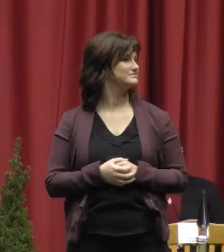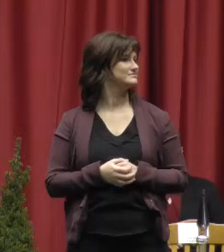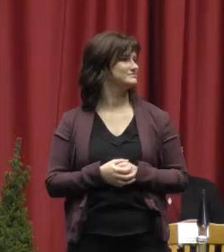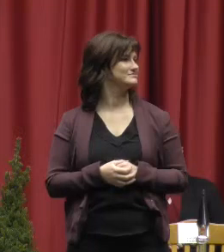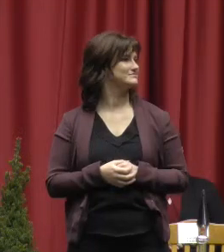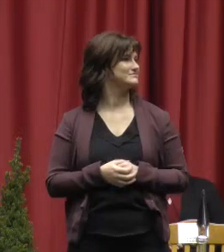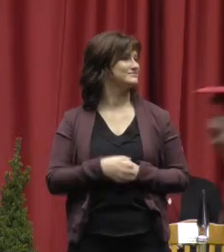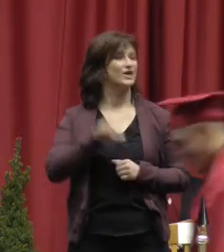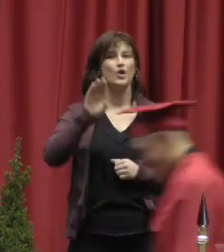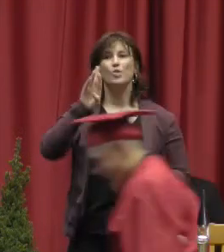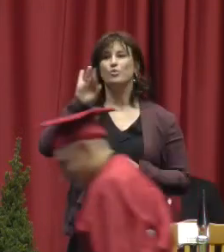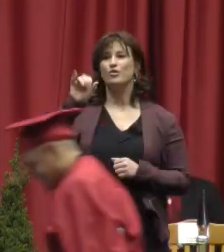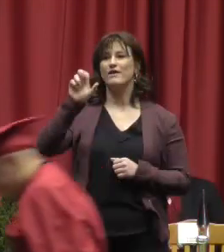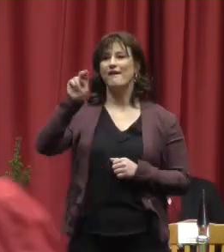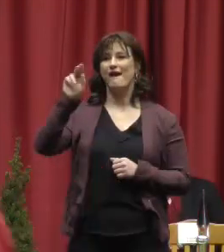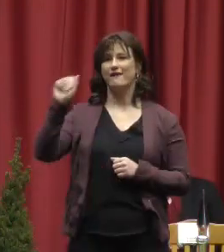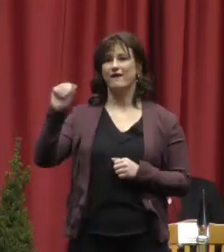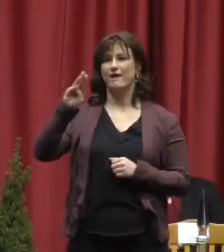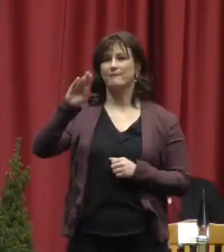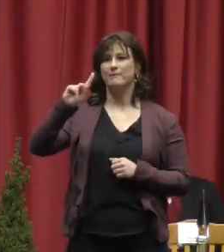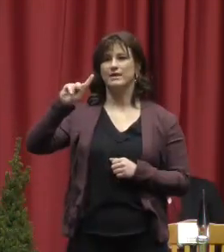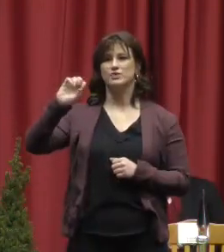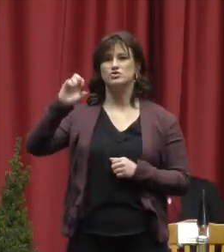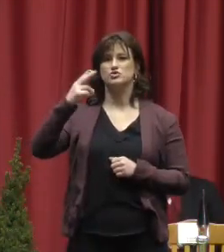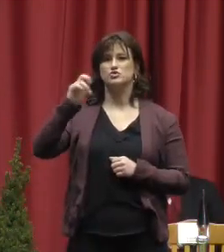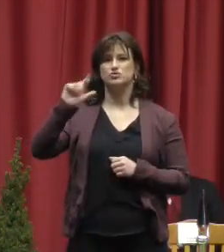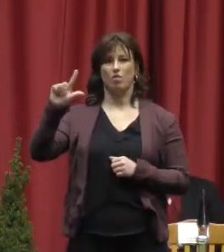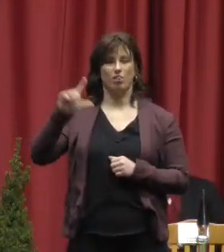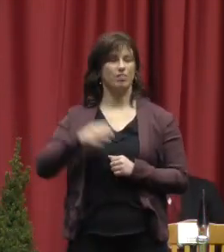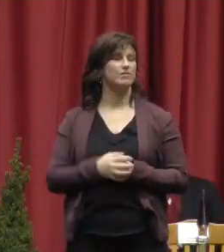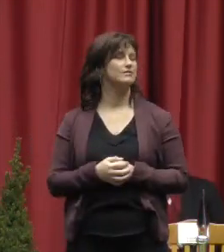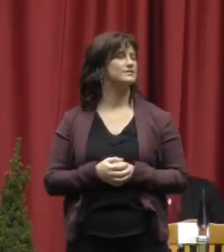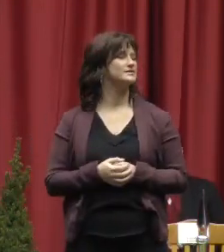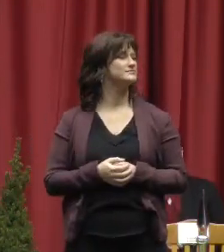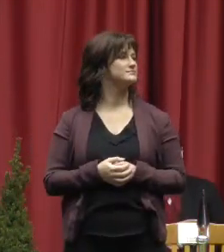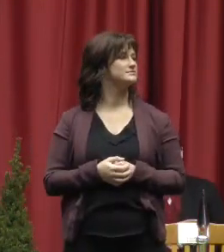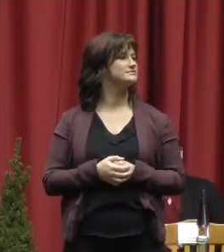Jared. Brianna Mitchell.